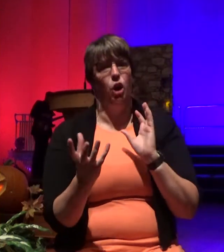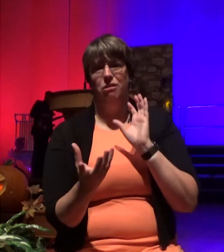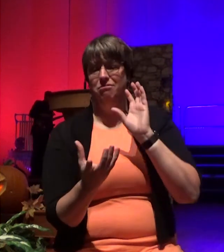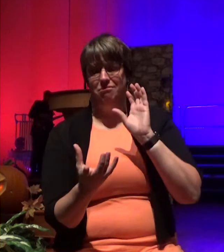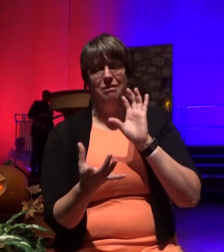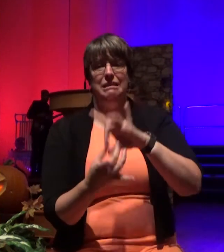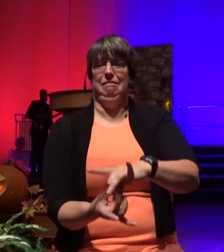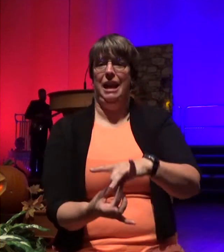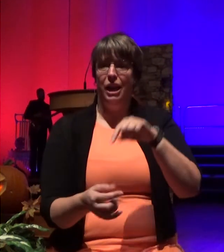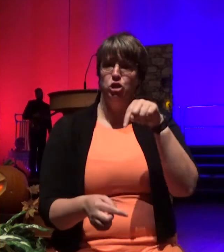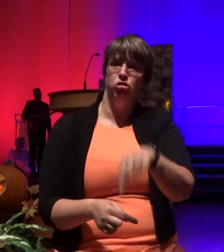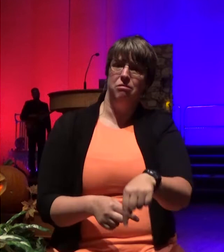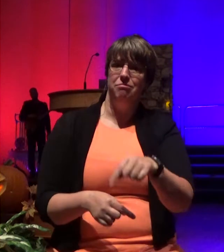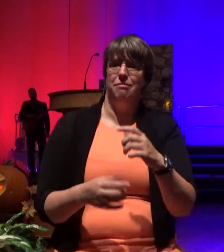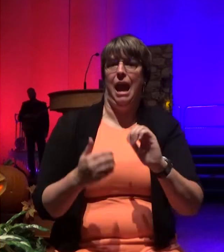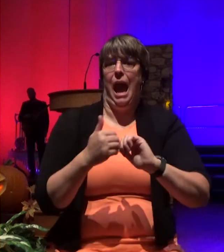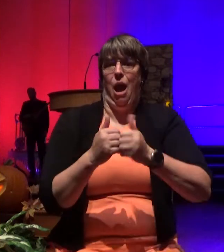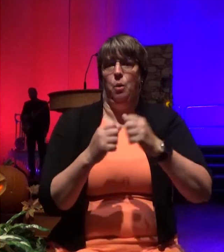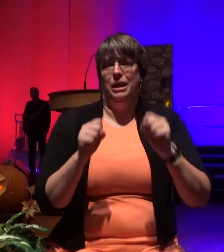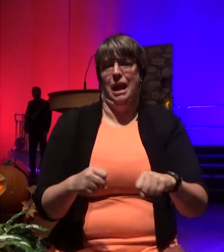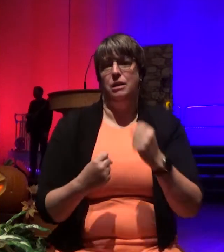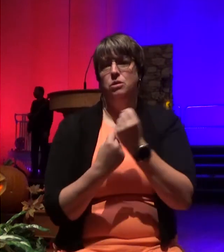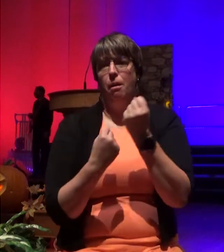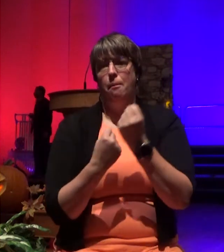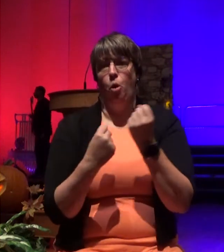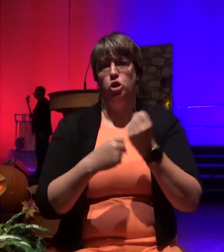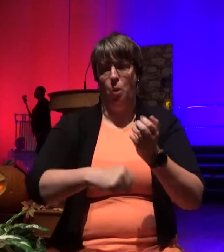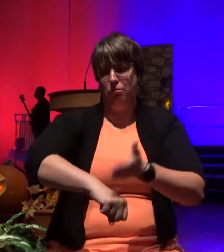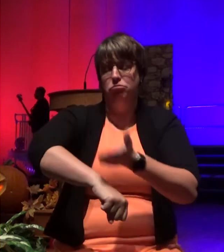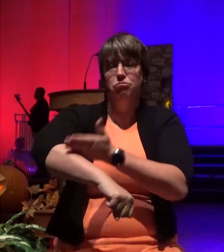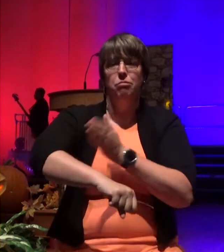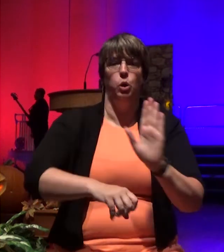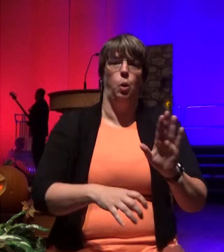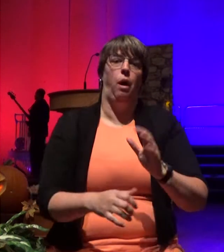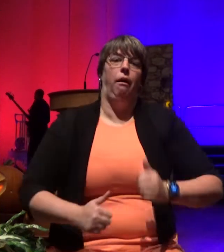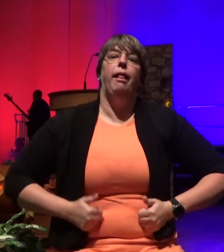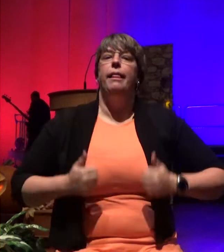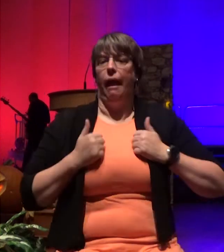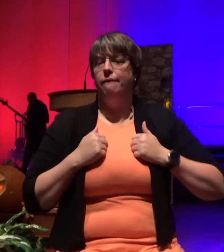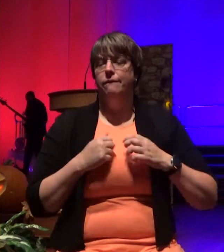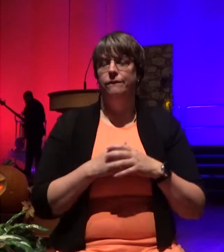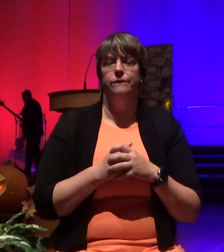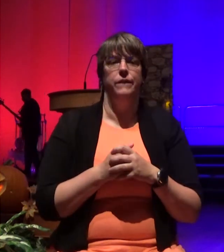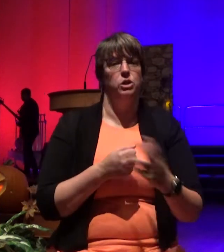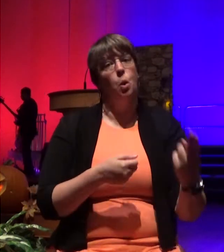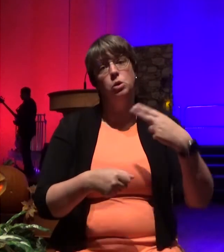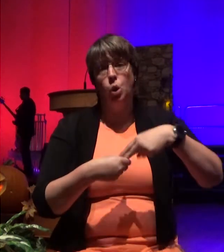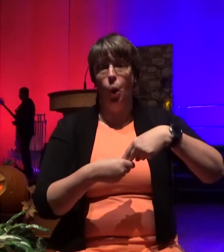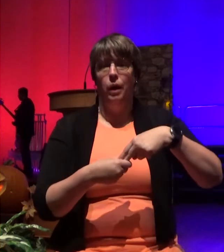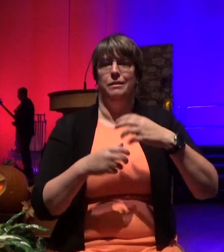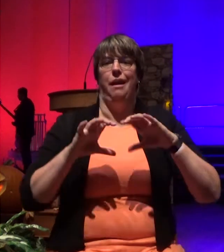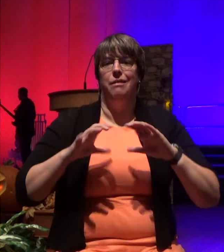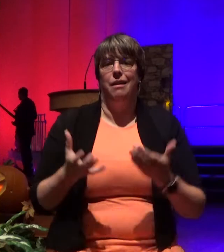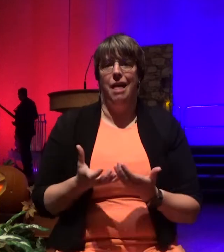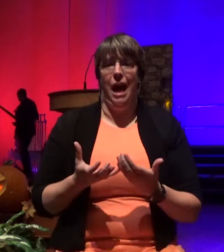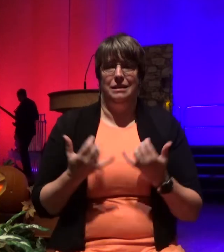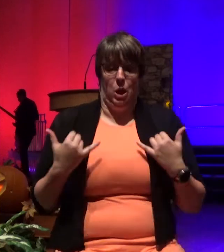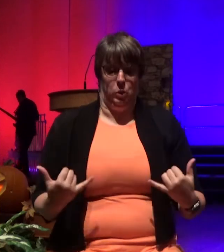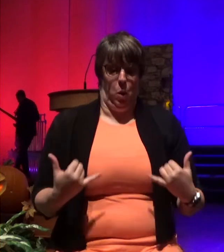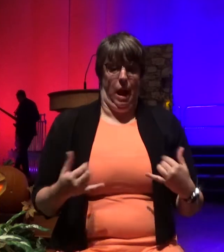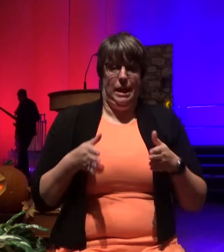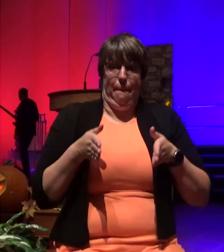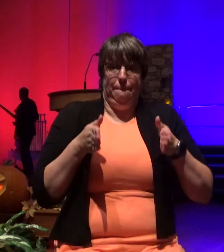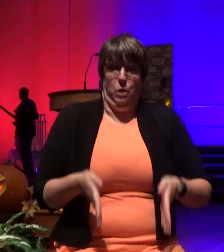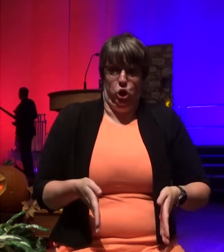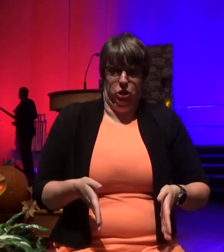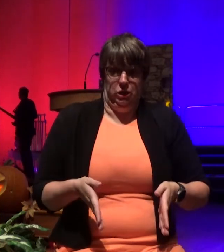support you in up-leveling your life in expansive ways. Join our new member class today in person at 11:30 in the community